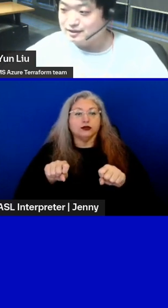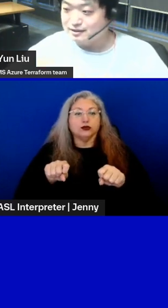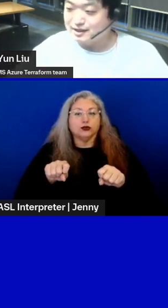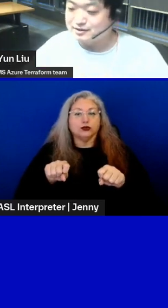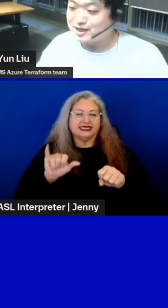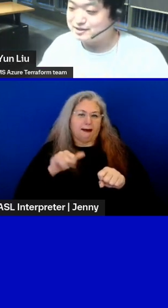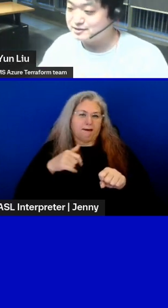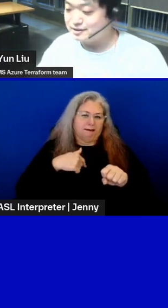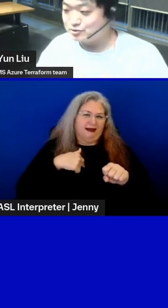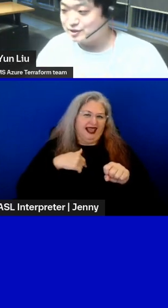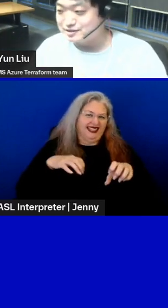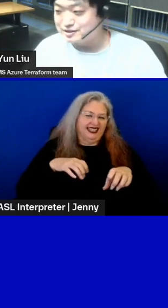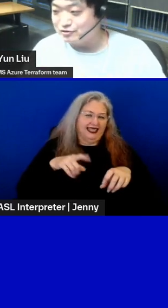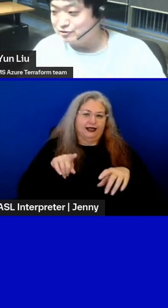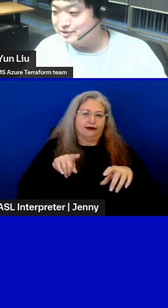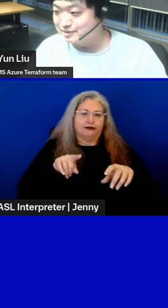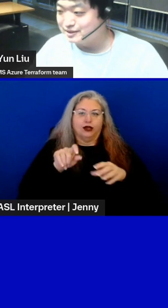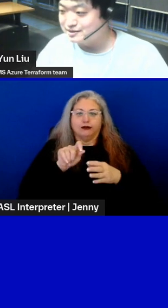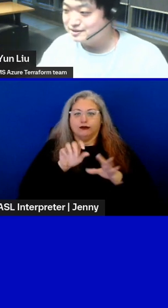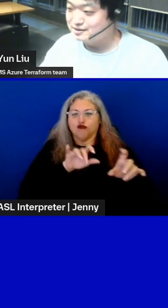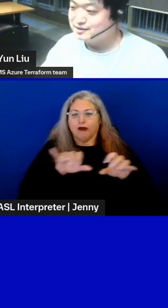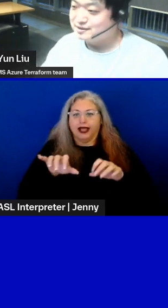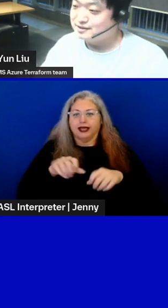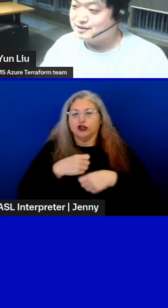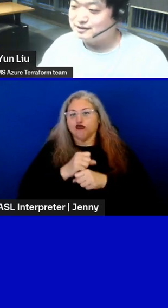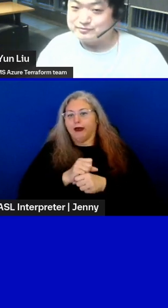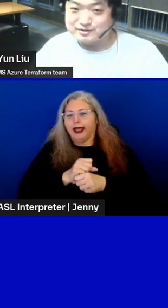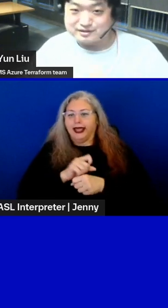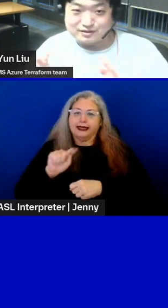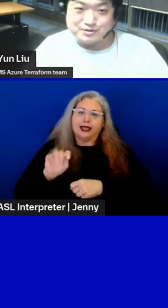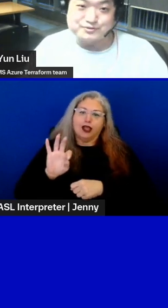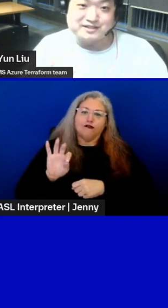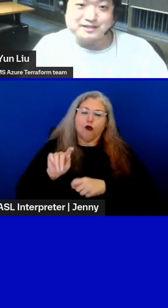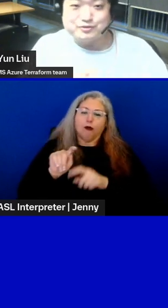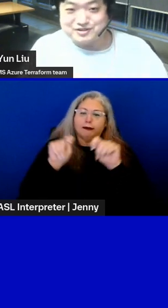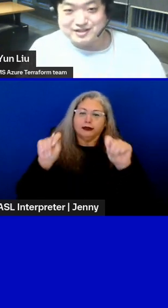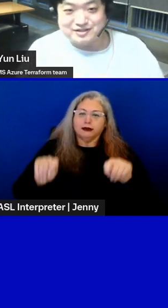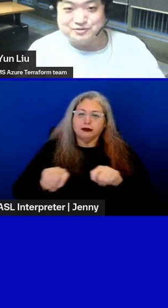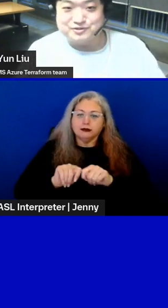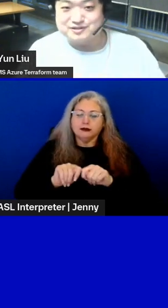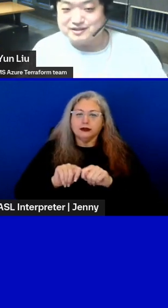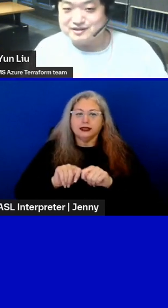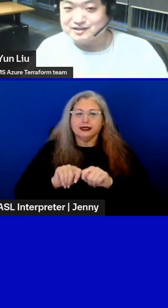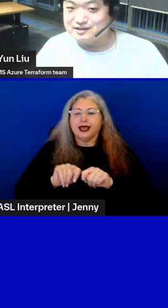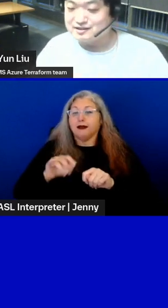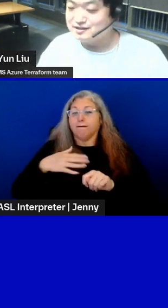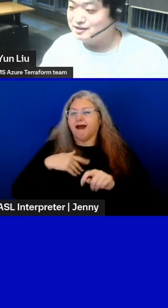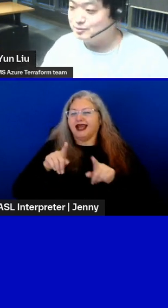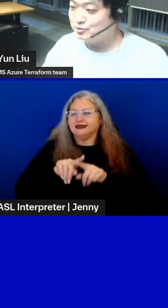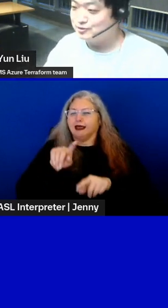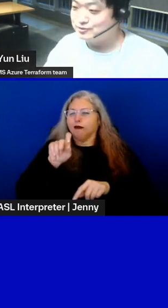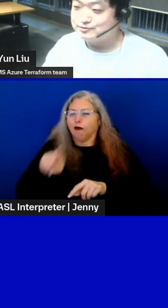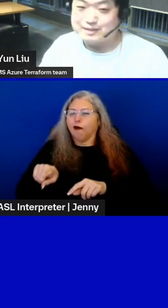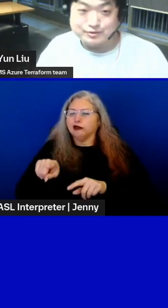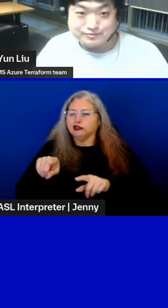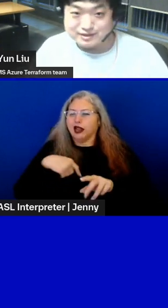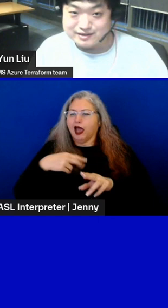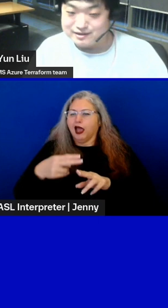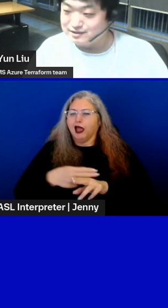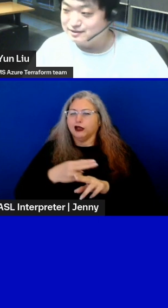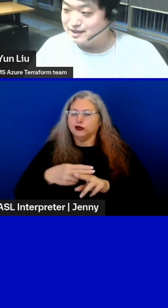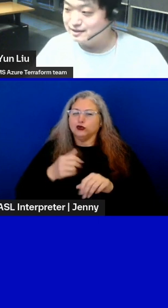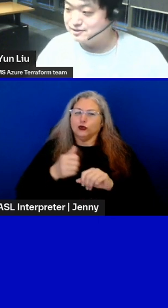here, create a Terraform template. um, Also, the same question I used in the portal